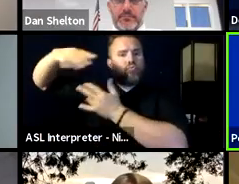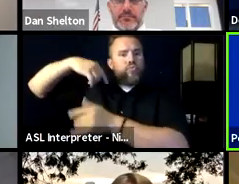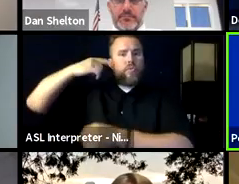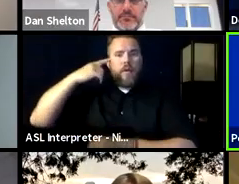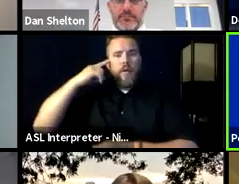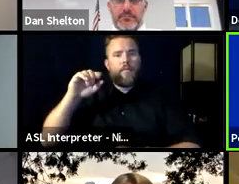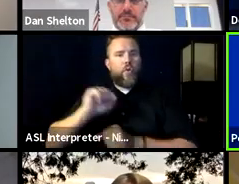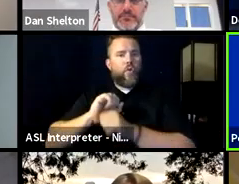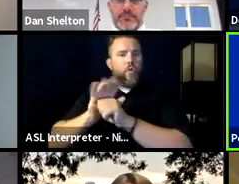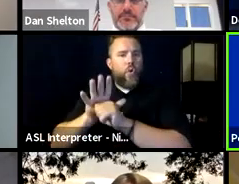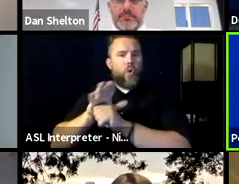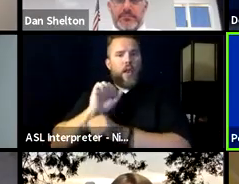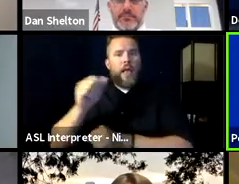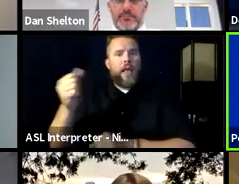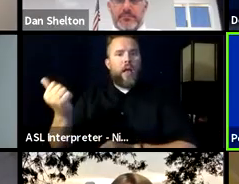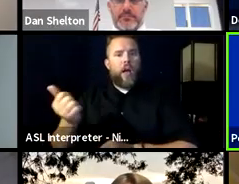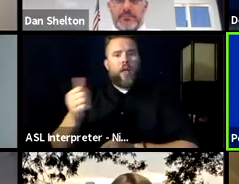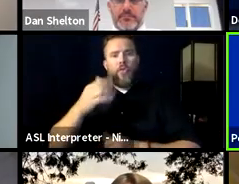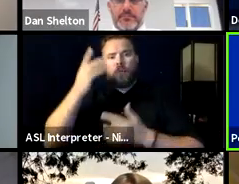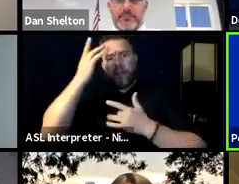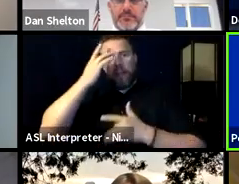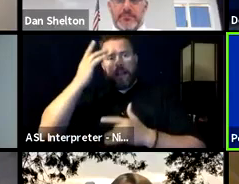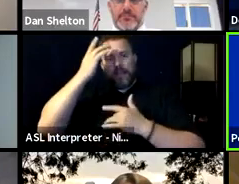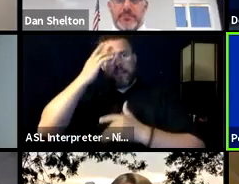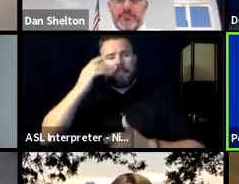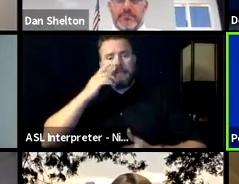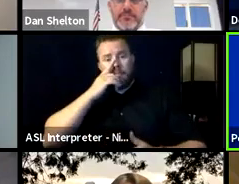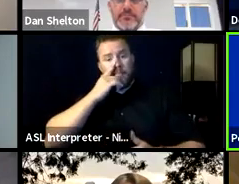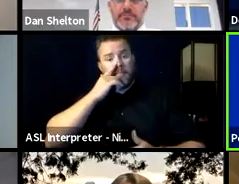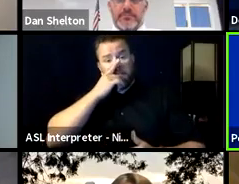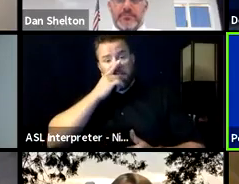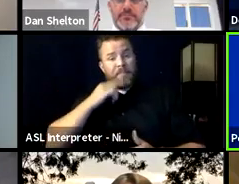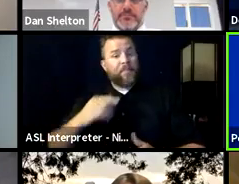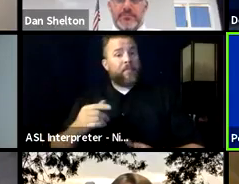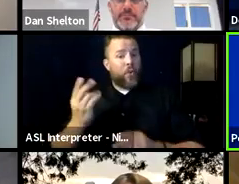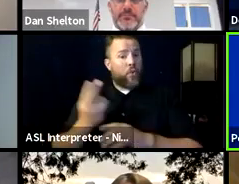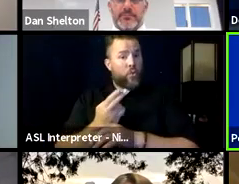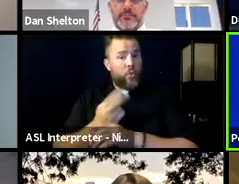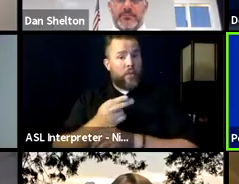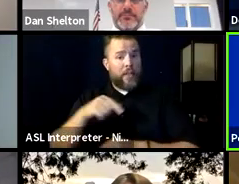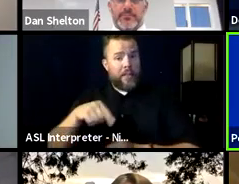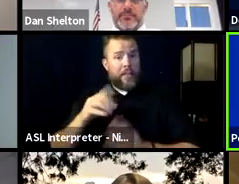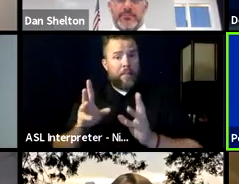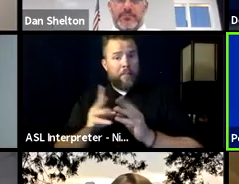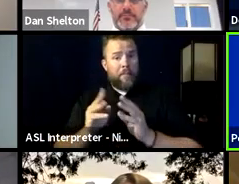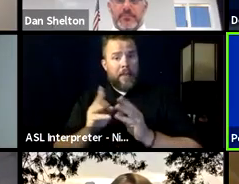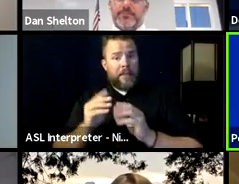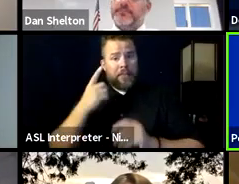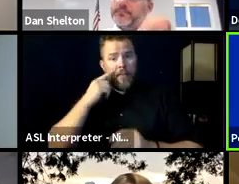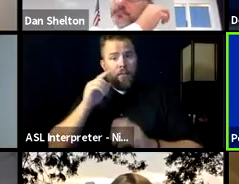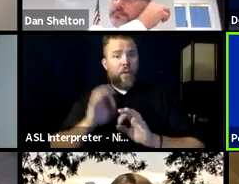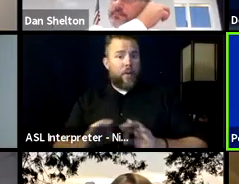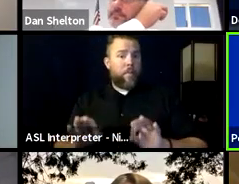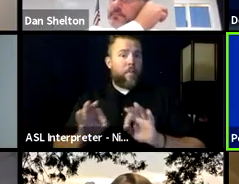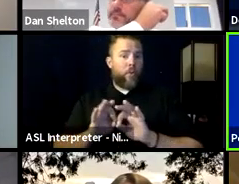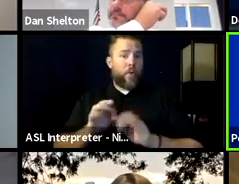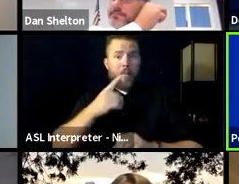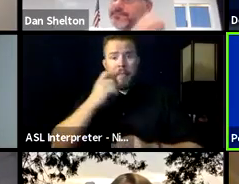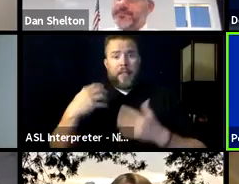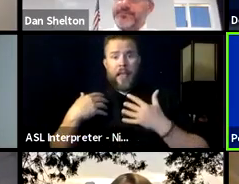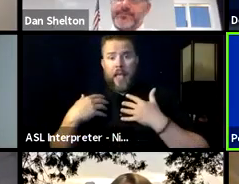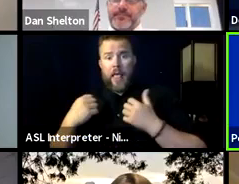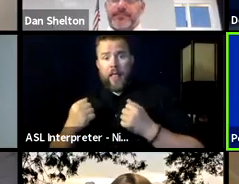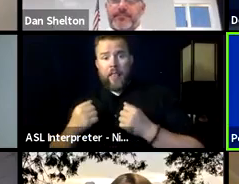to hold an in-person meeting is of utmost importance, and whereas the health and safety of the members of the public and school